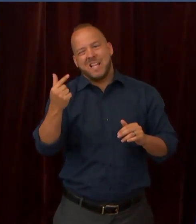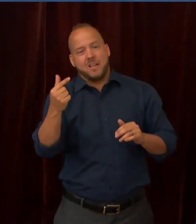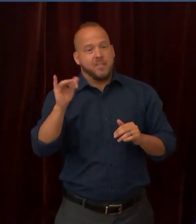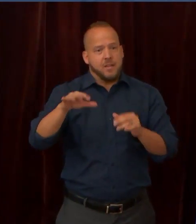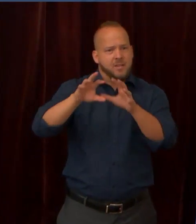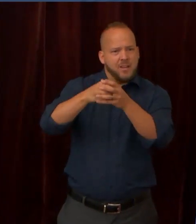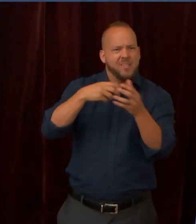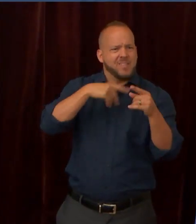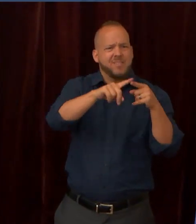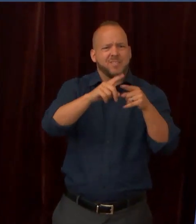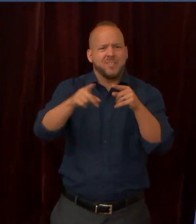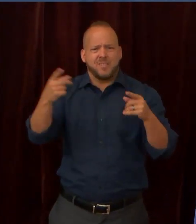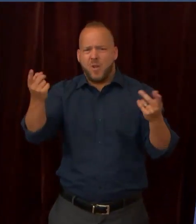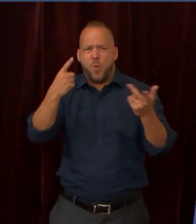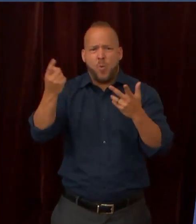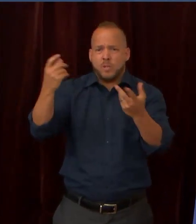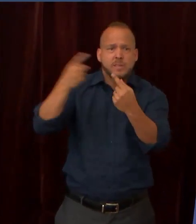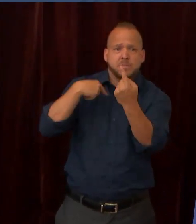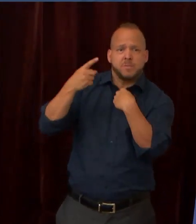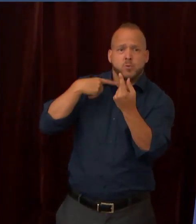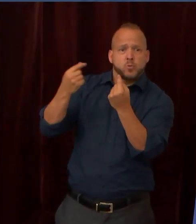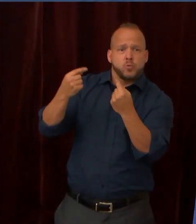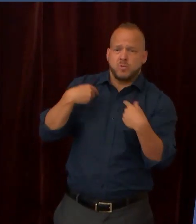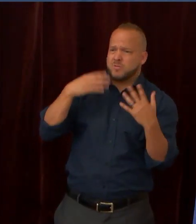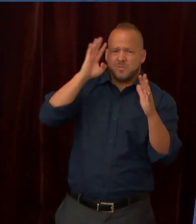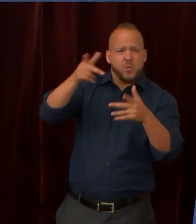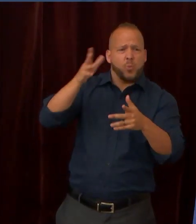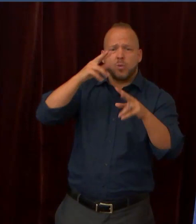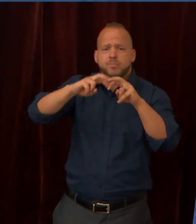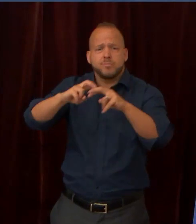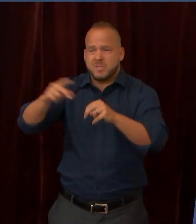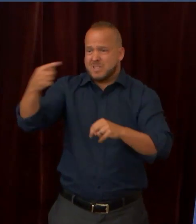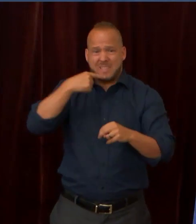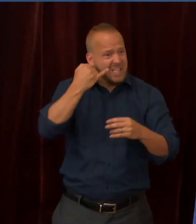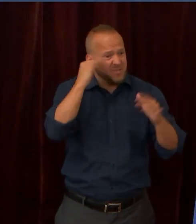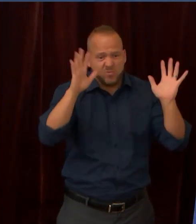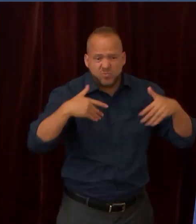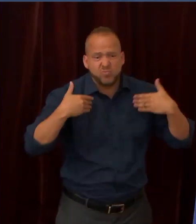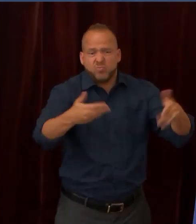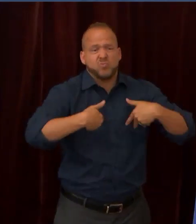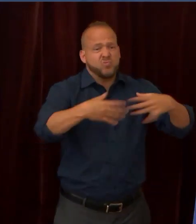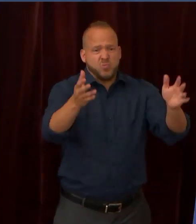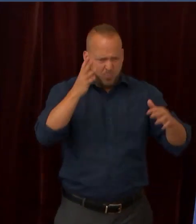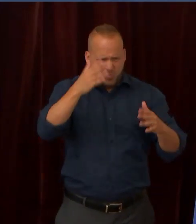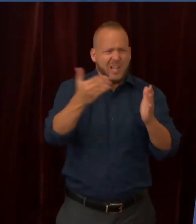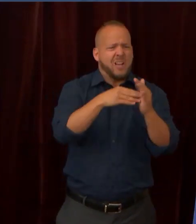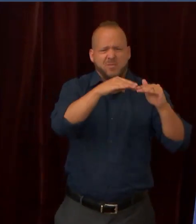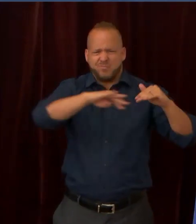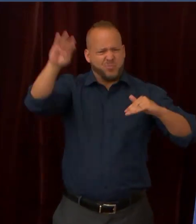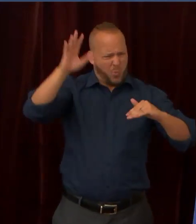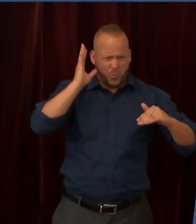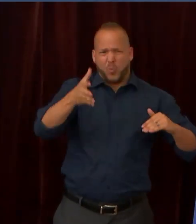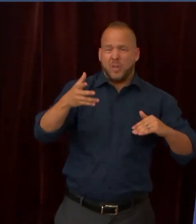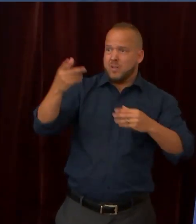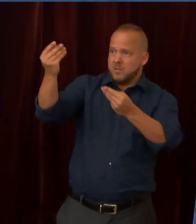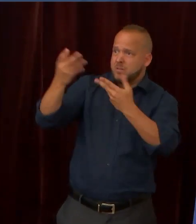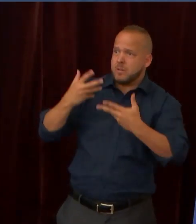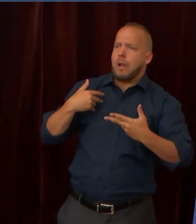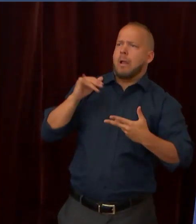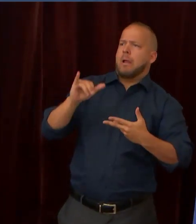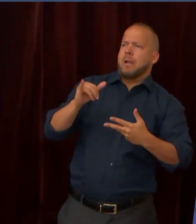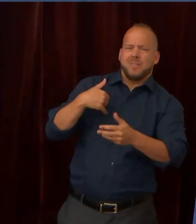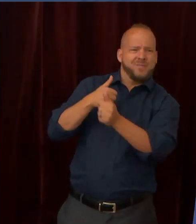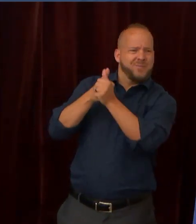can, quote, have our cake and eat it too. And that is that we can reduce the social